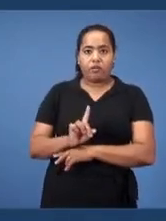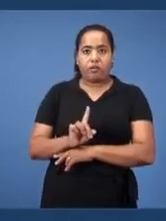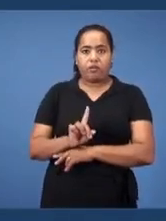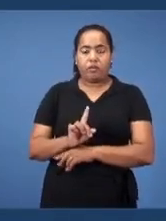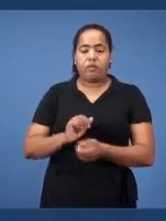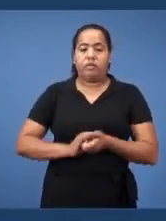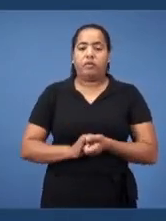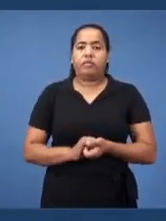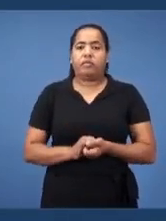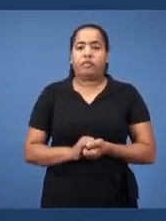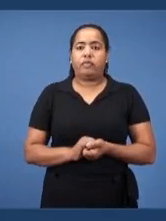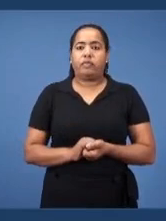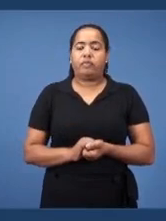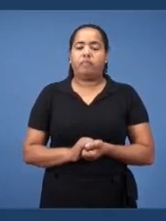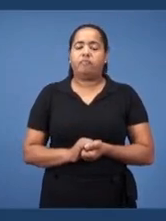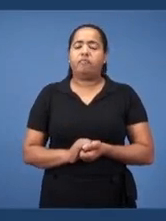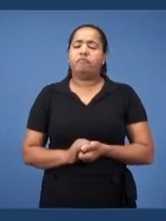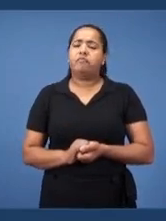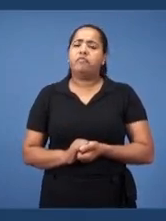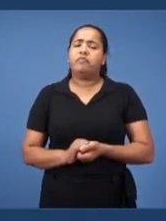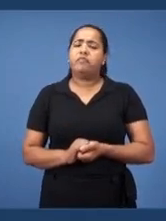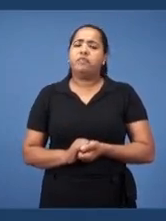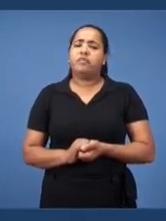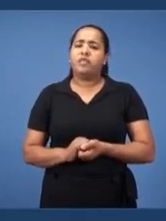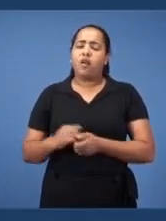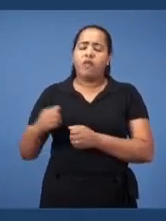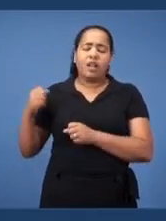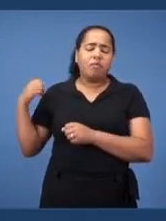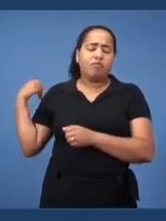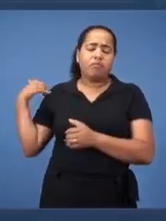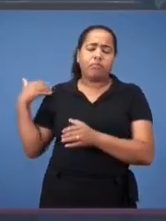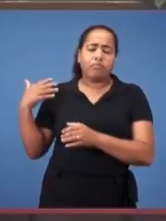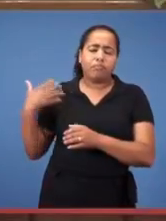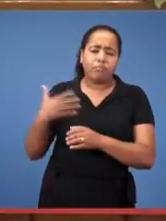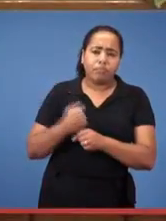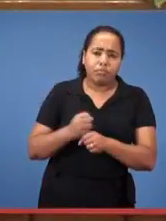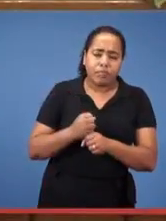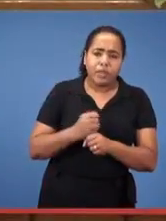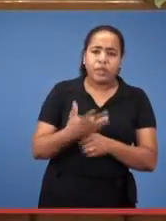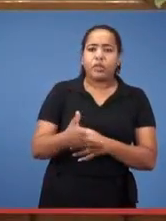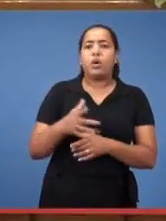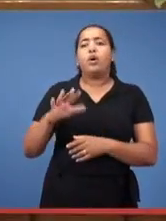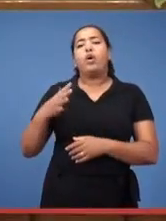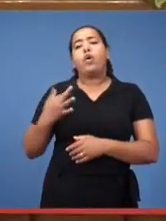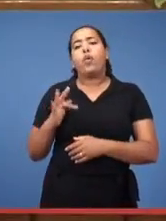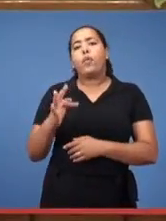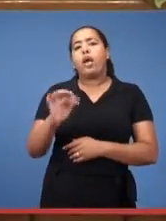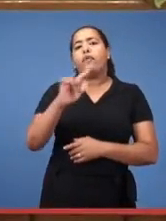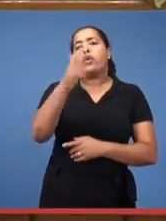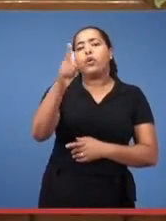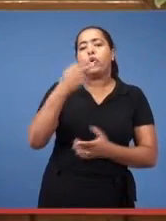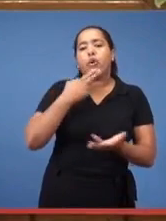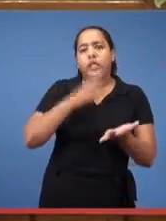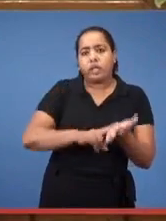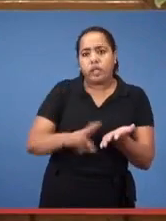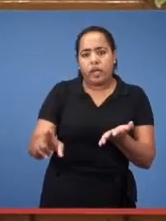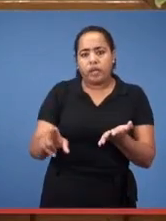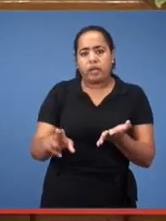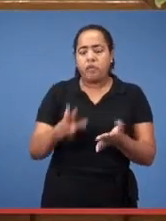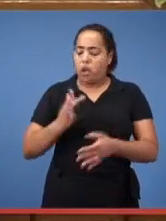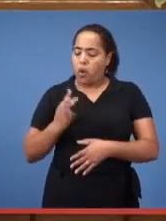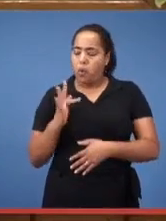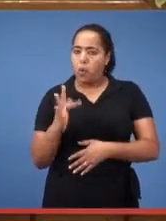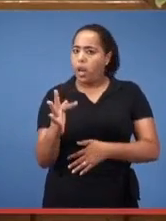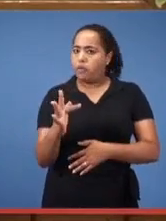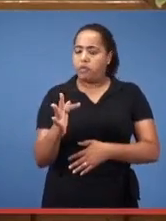Quickly, here, how much time has passed? As much time as the quickly in